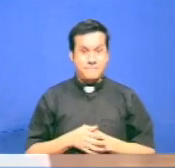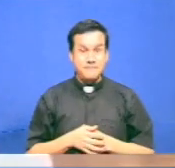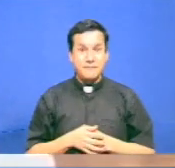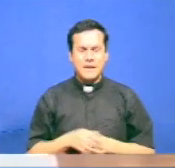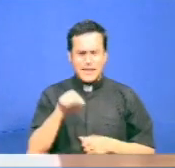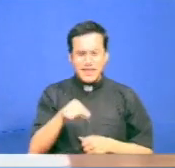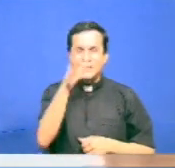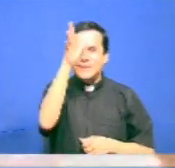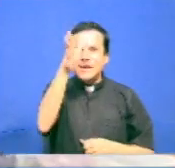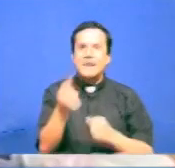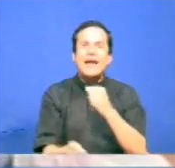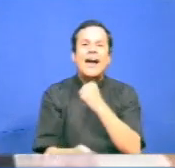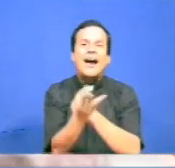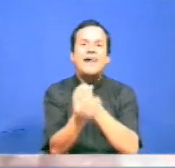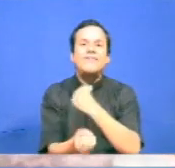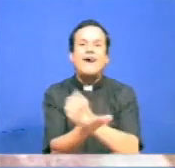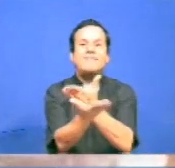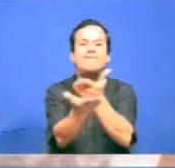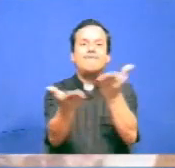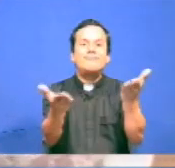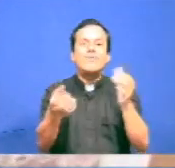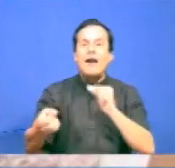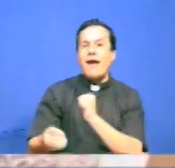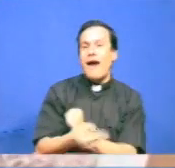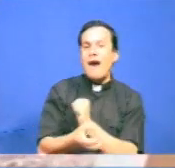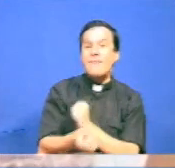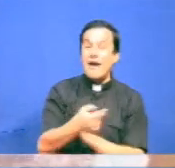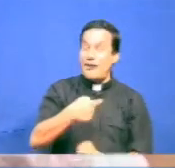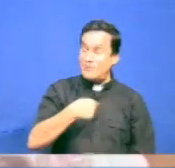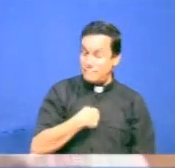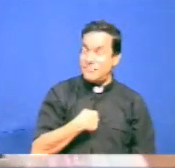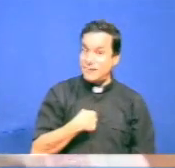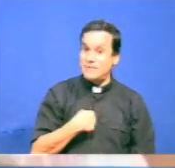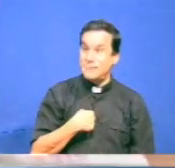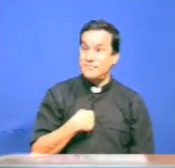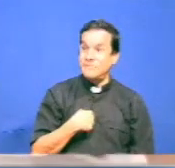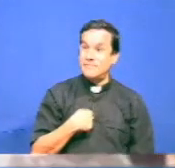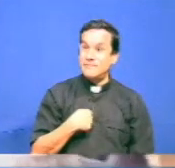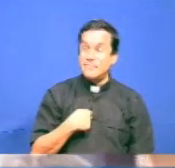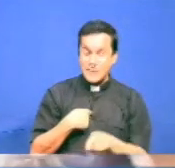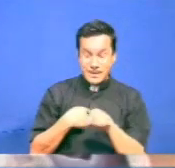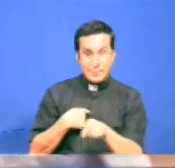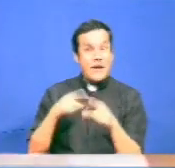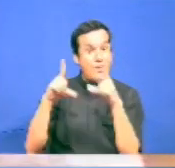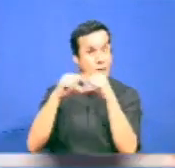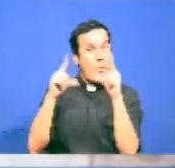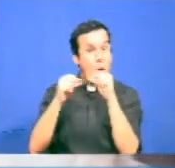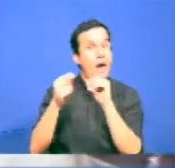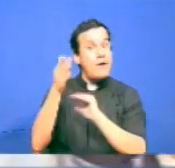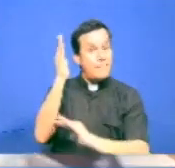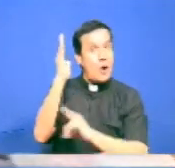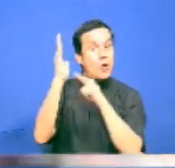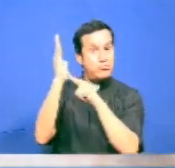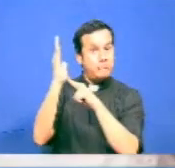me, he speaks to us through the word of God. That's one strong pillar of our faith, wherever you